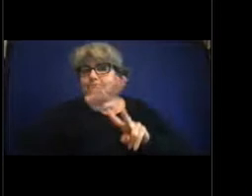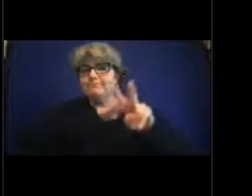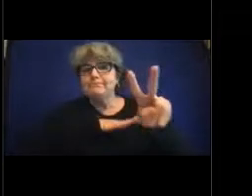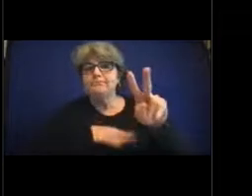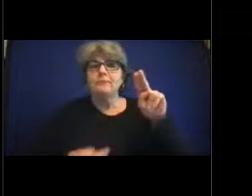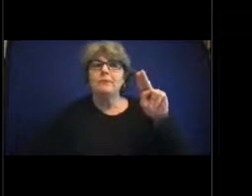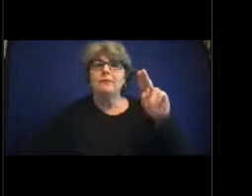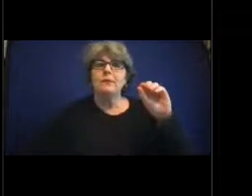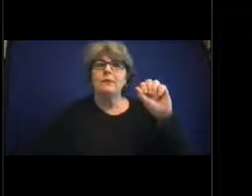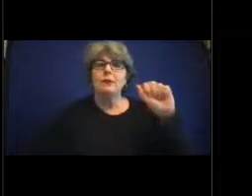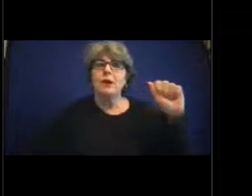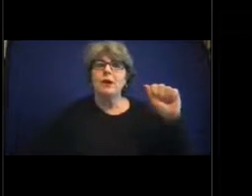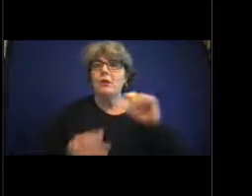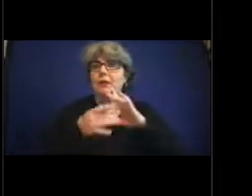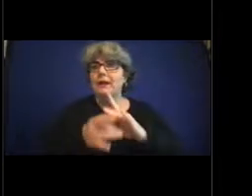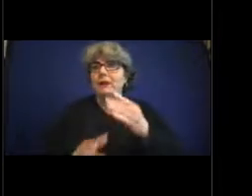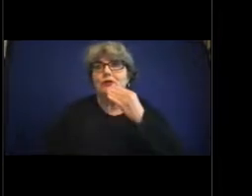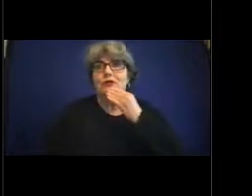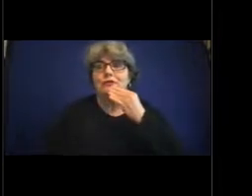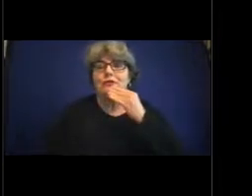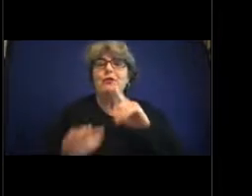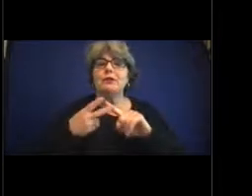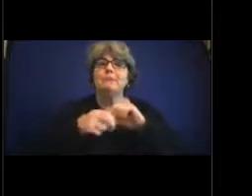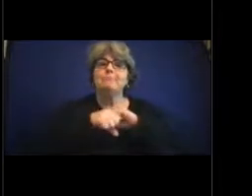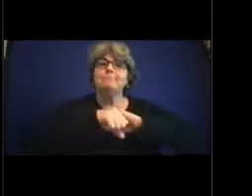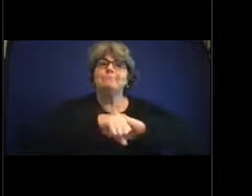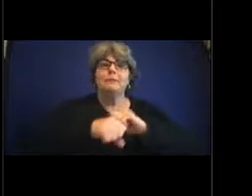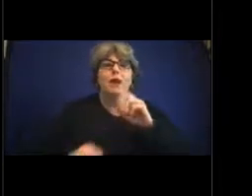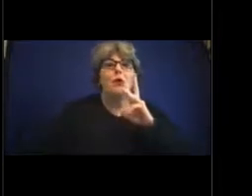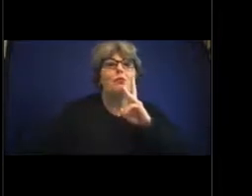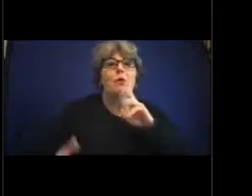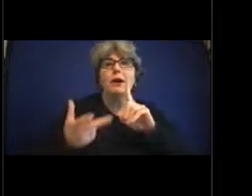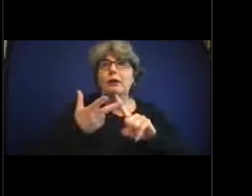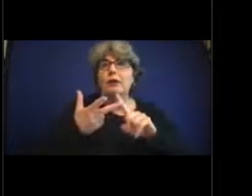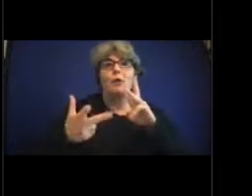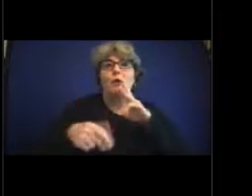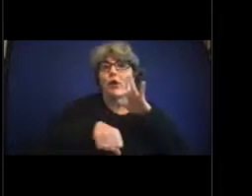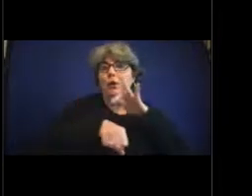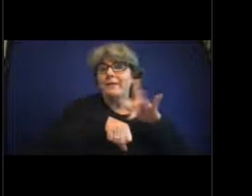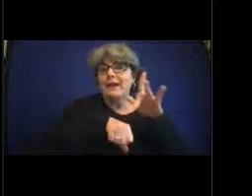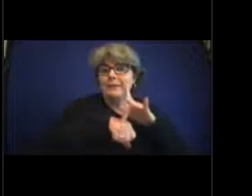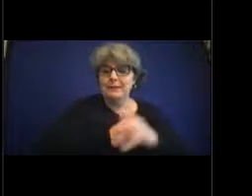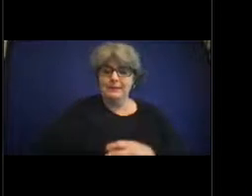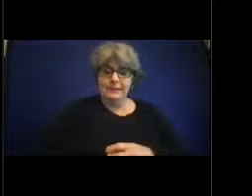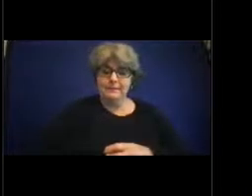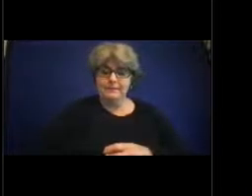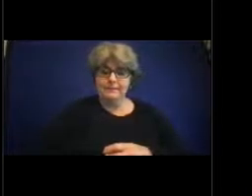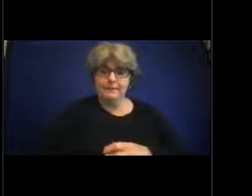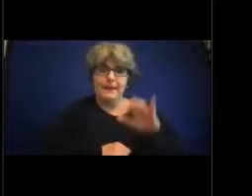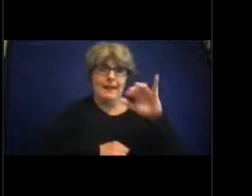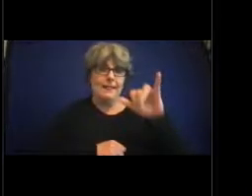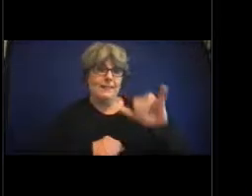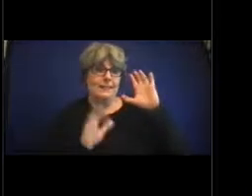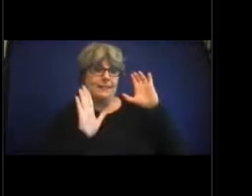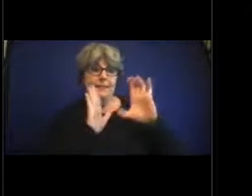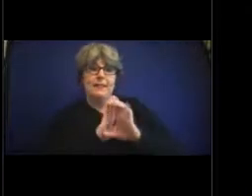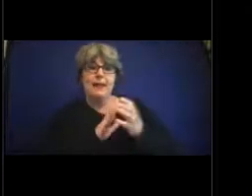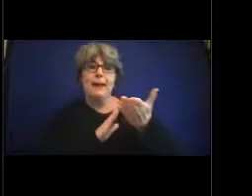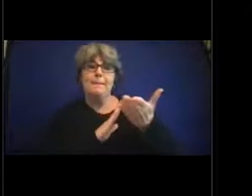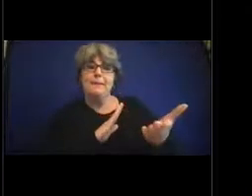that focus on food and water security and water availability. This image right here, it does